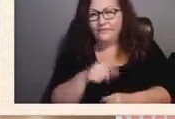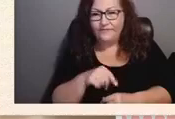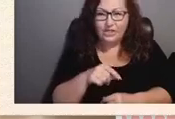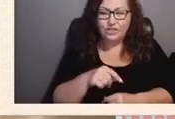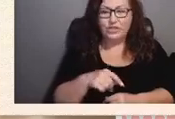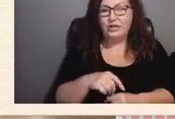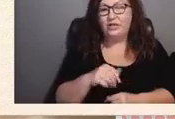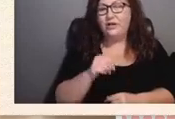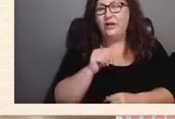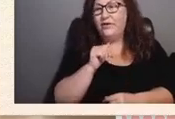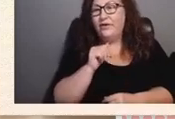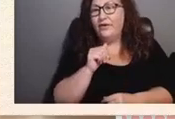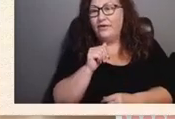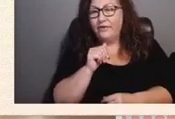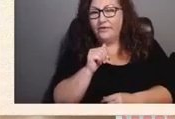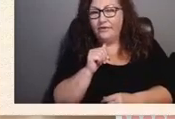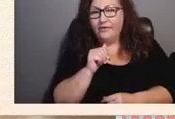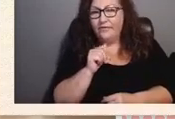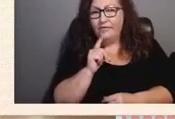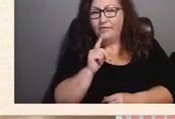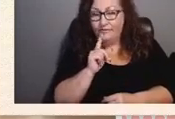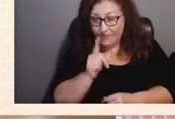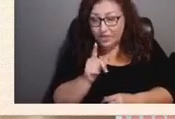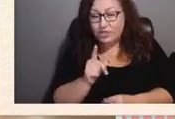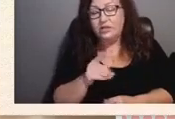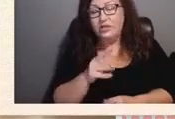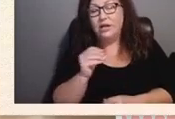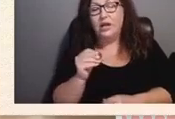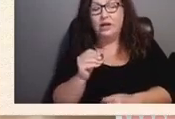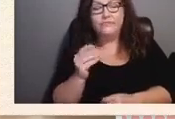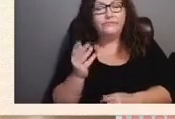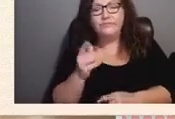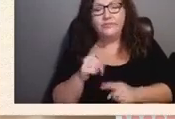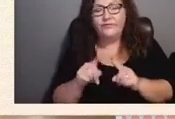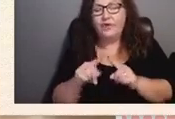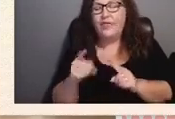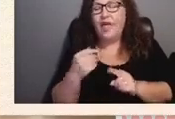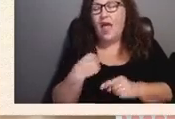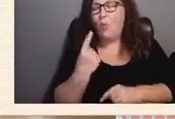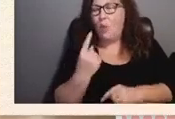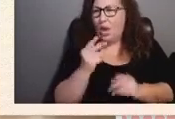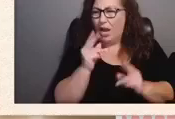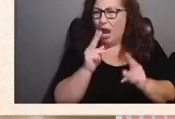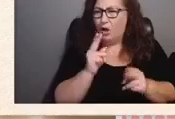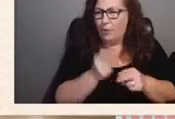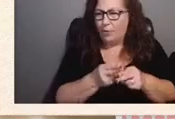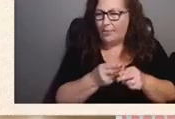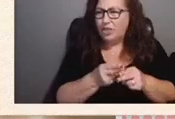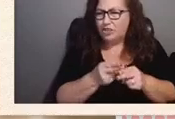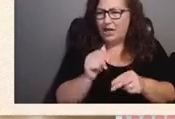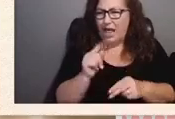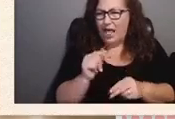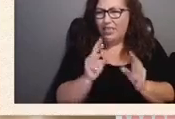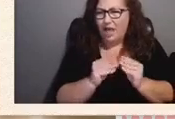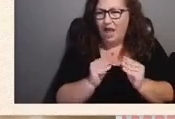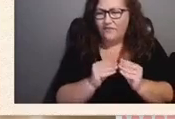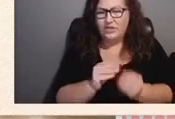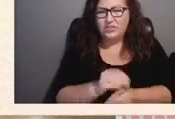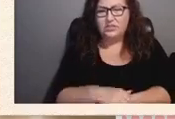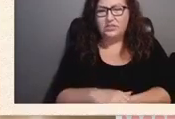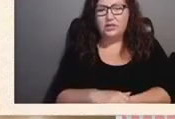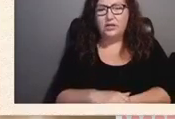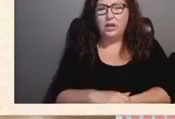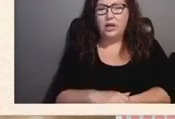I wrote, it had one honorable mention at the conference. And as I was reading